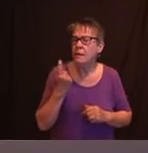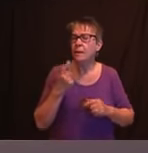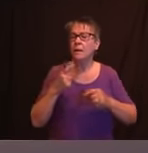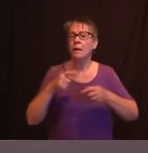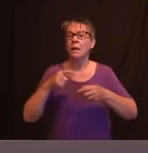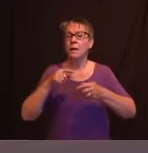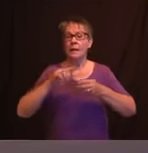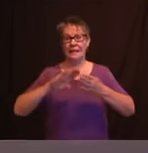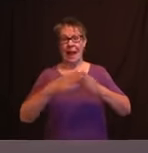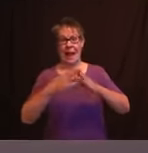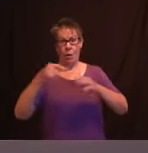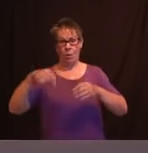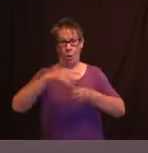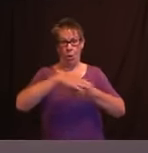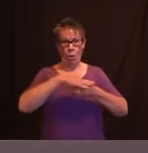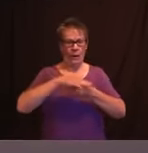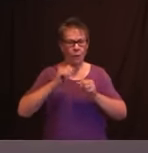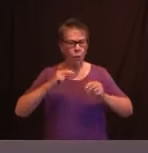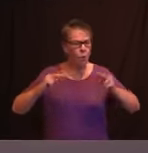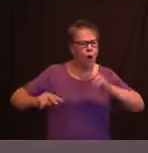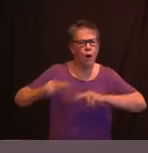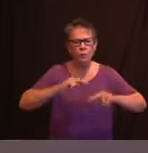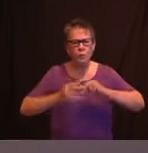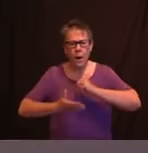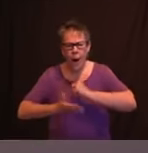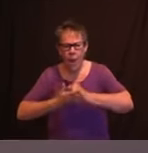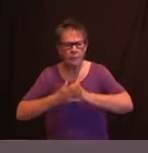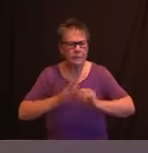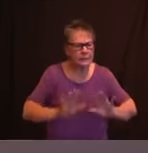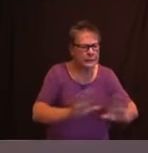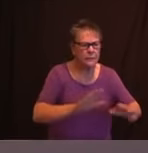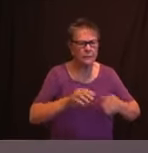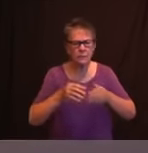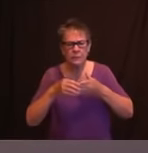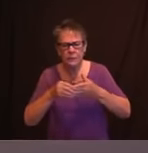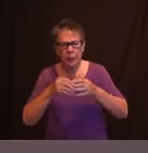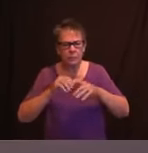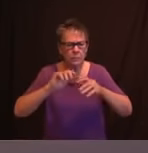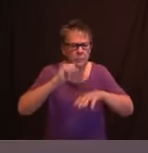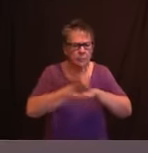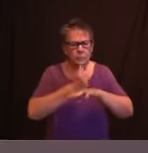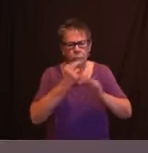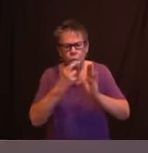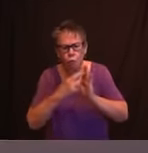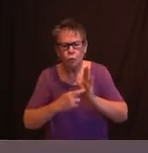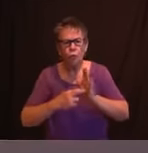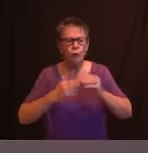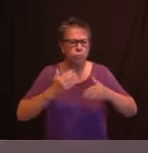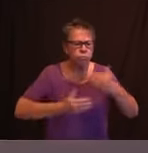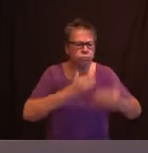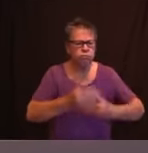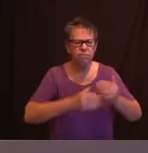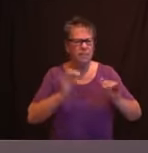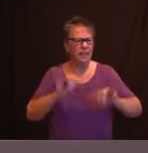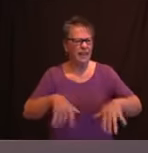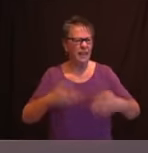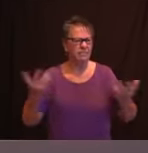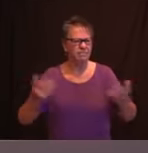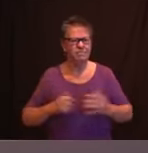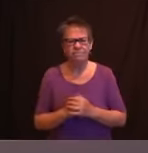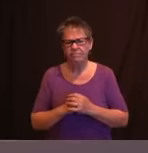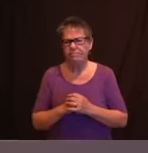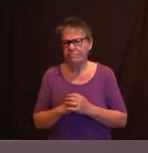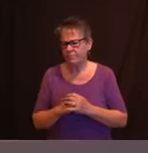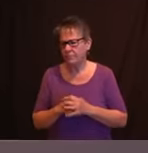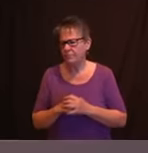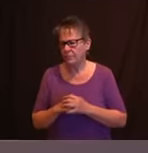What recommendation do I have to residents? We've already, I won't say where, but